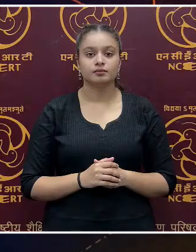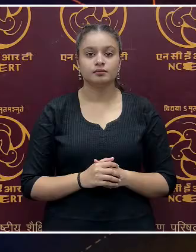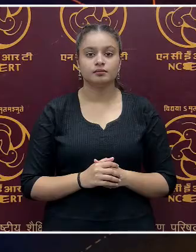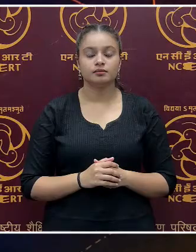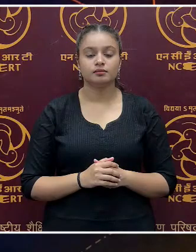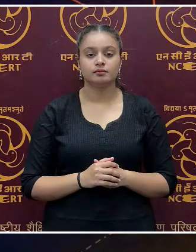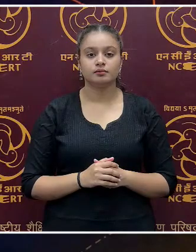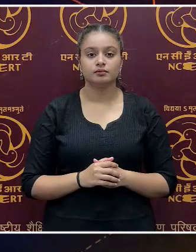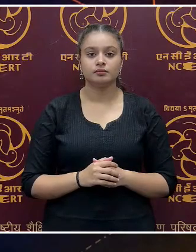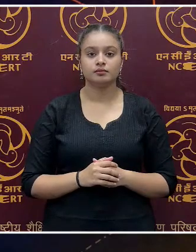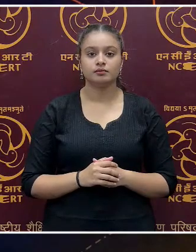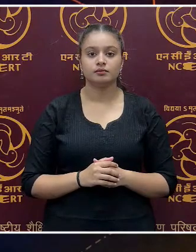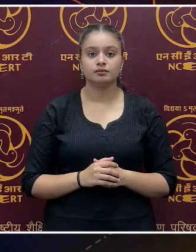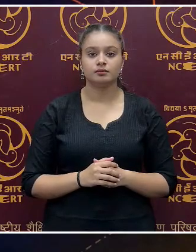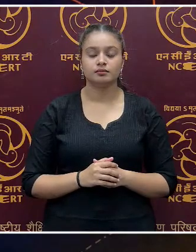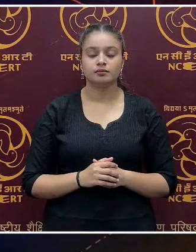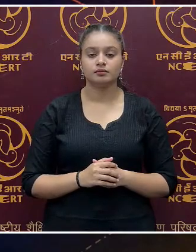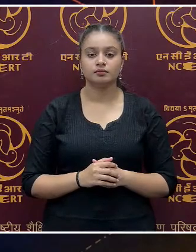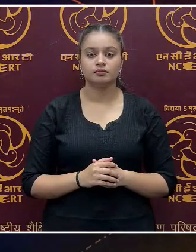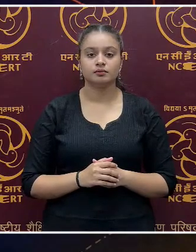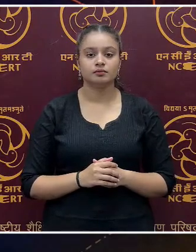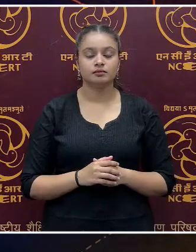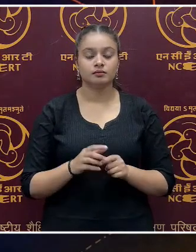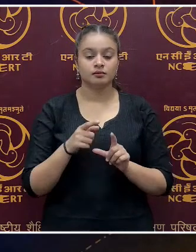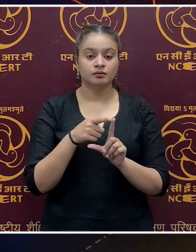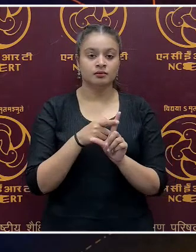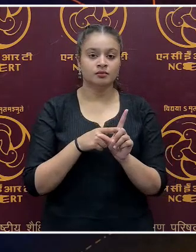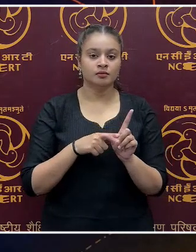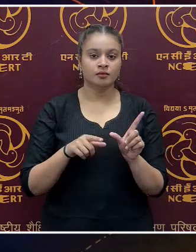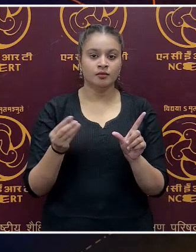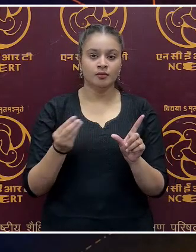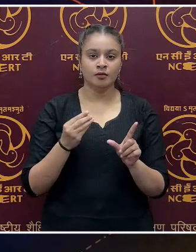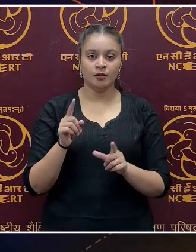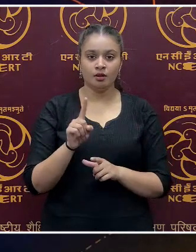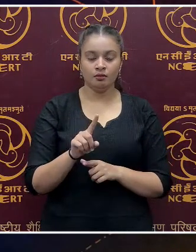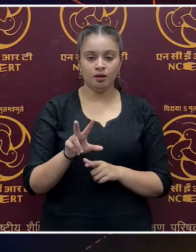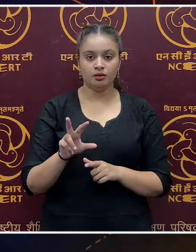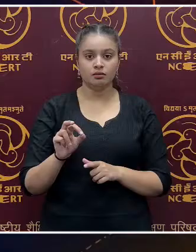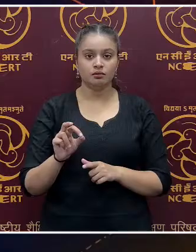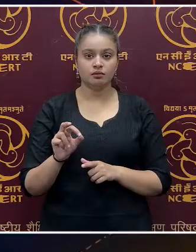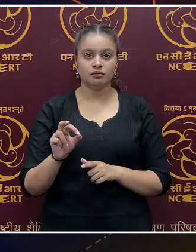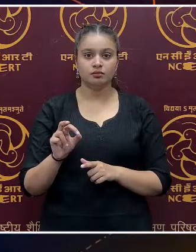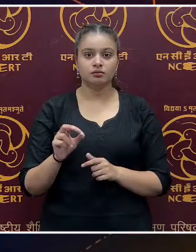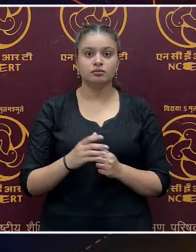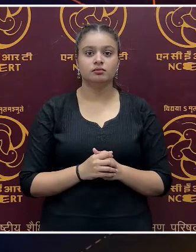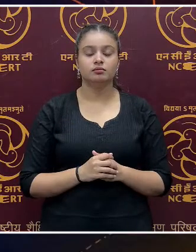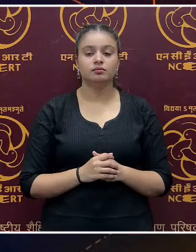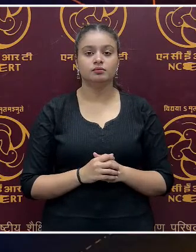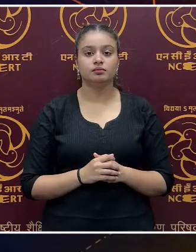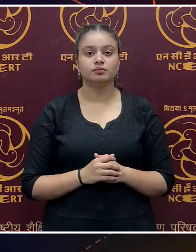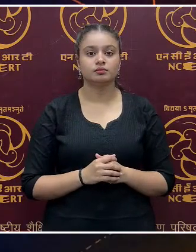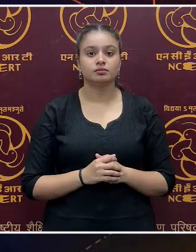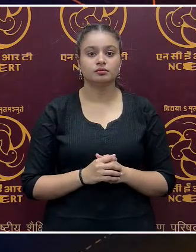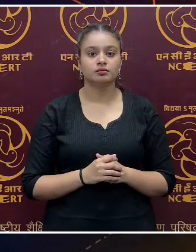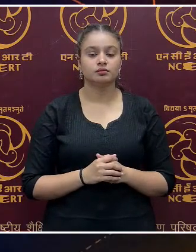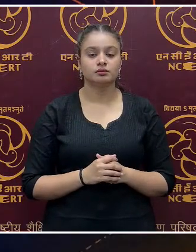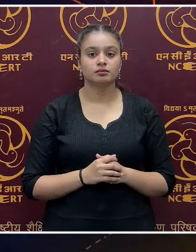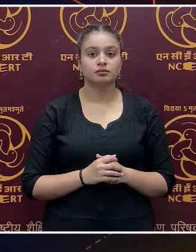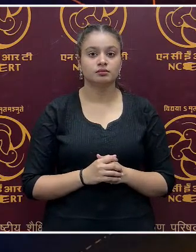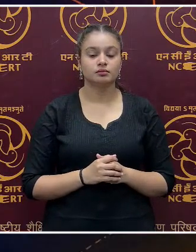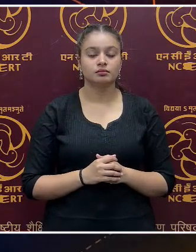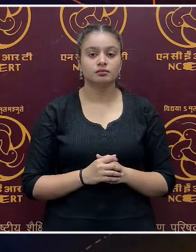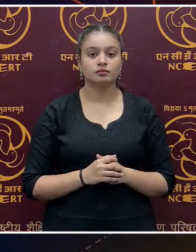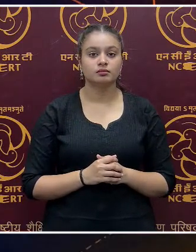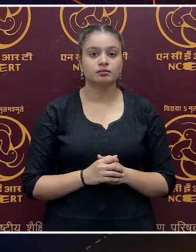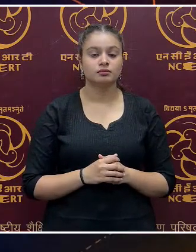Yeah, here the angle is almost 120 degrees. So we